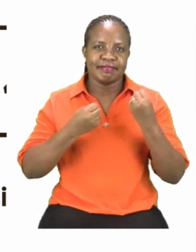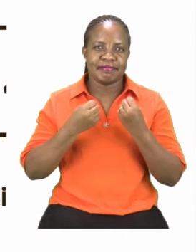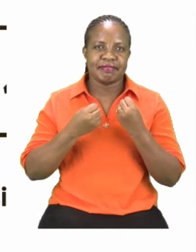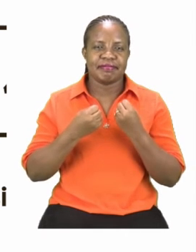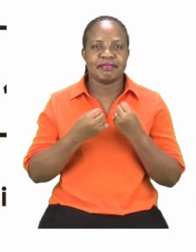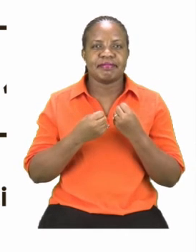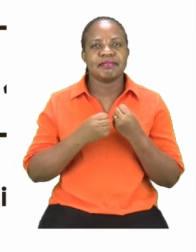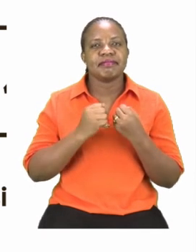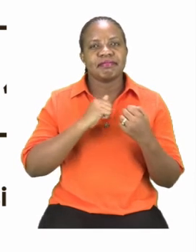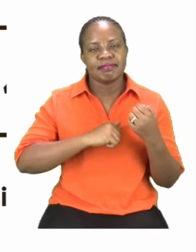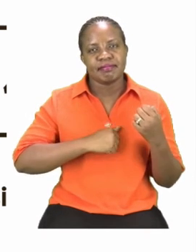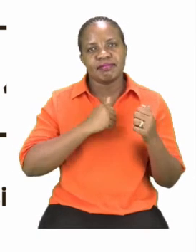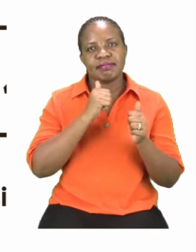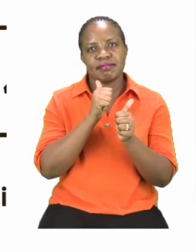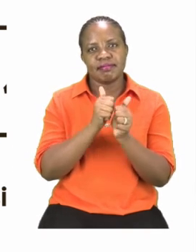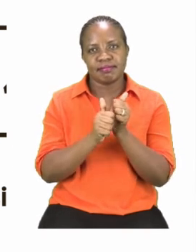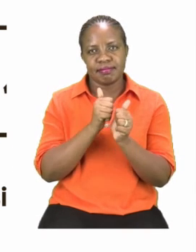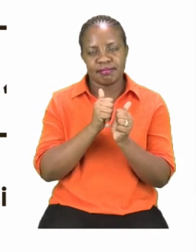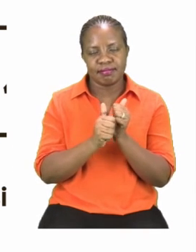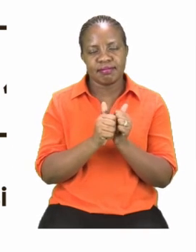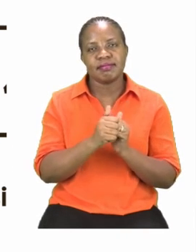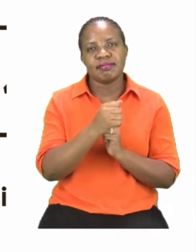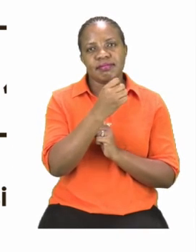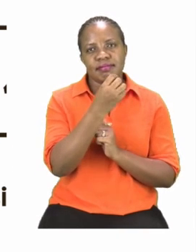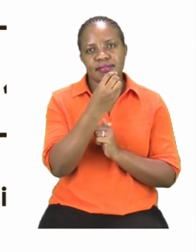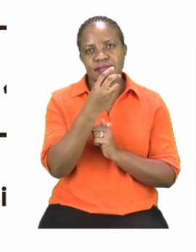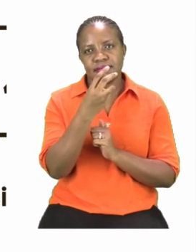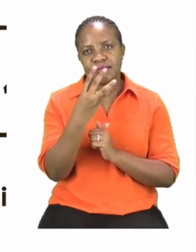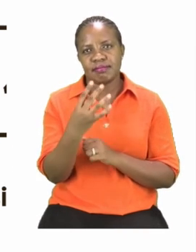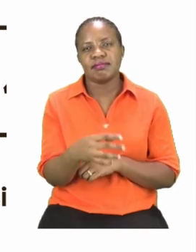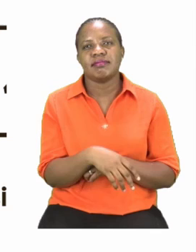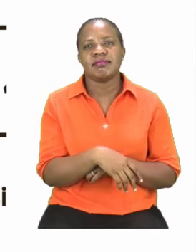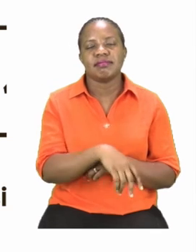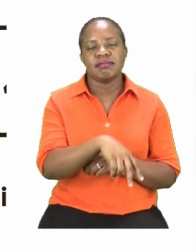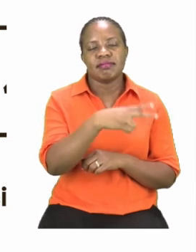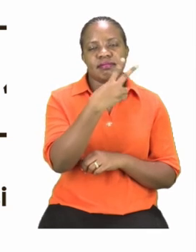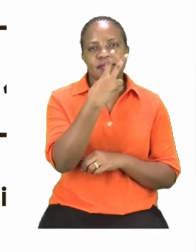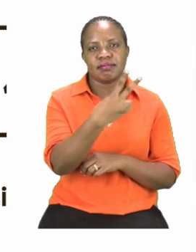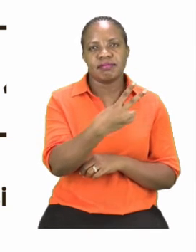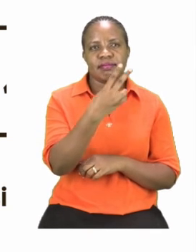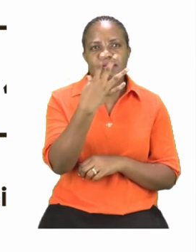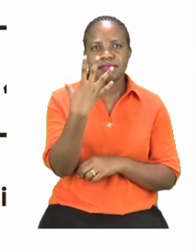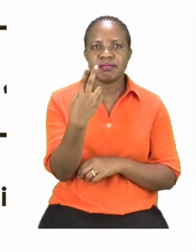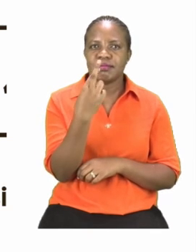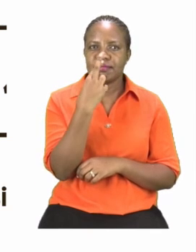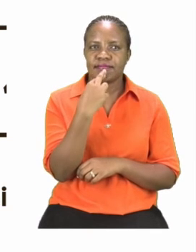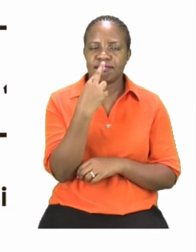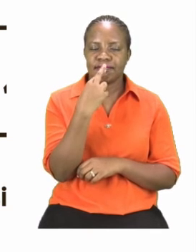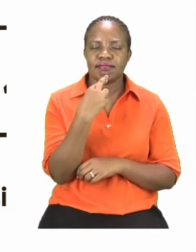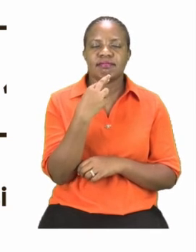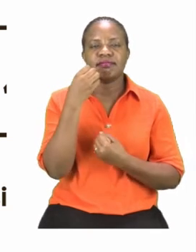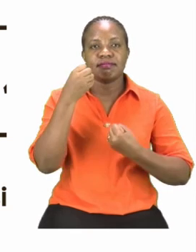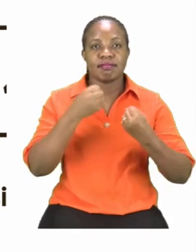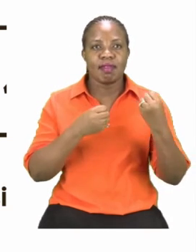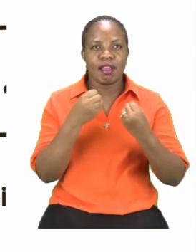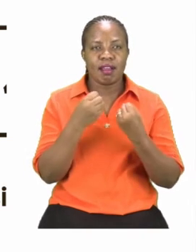9, 10. So our answer remains